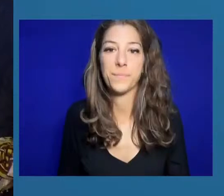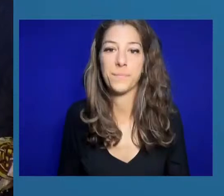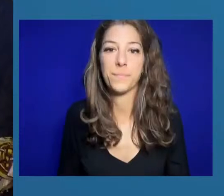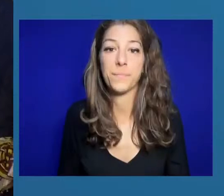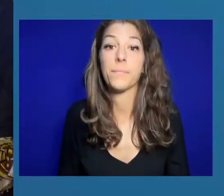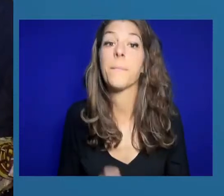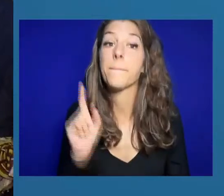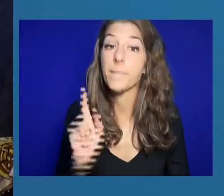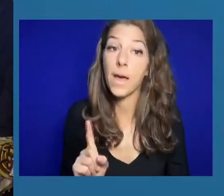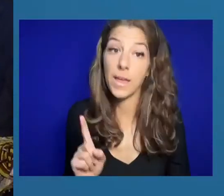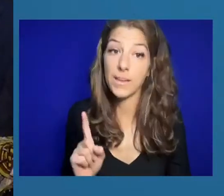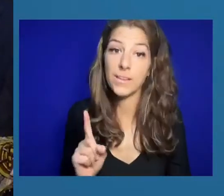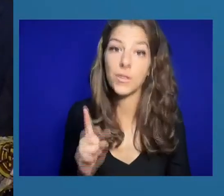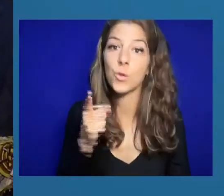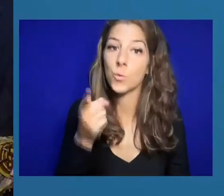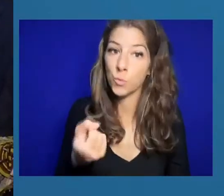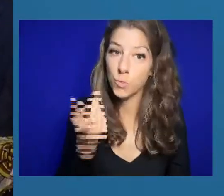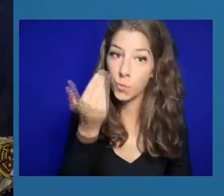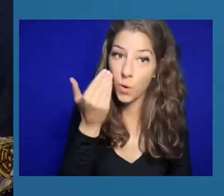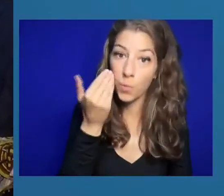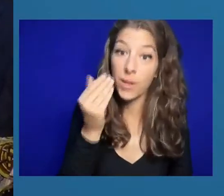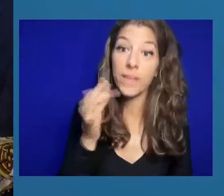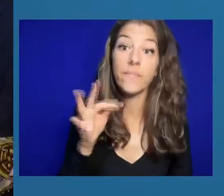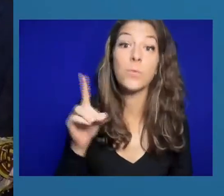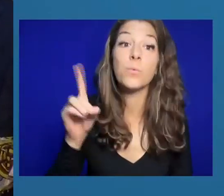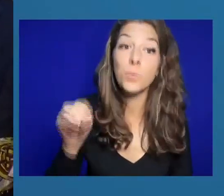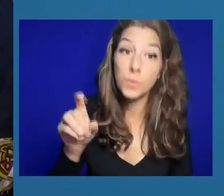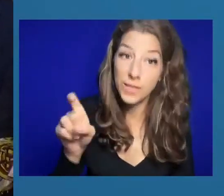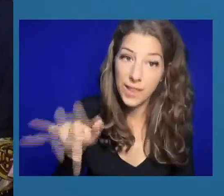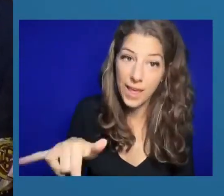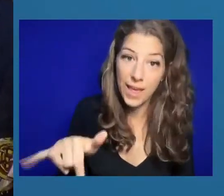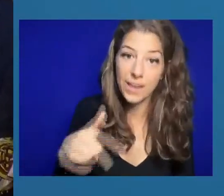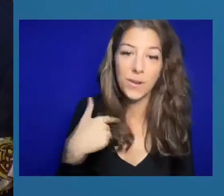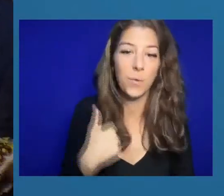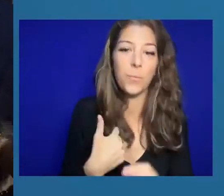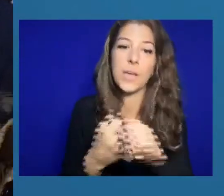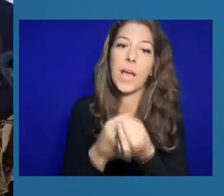But you know, if you do, we got your back.